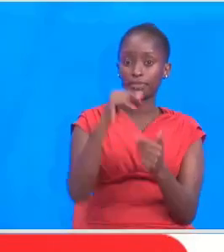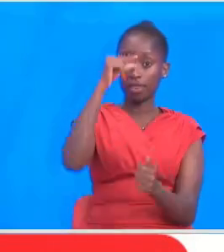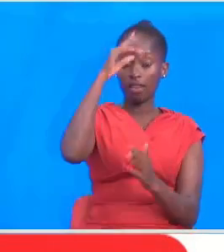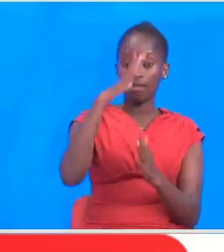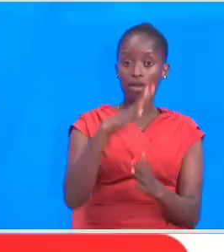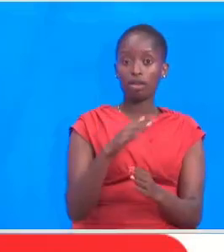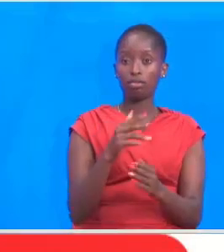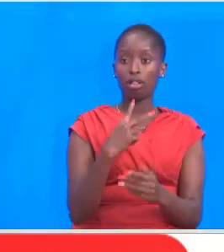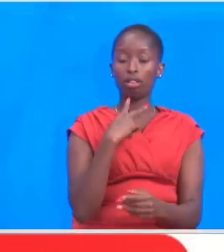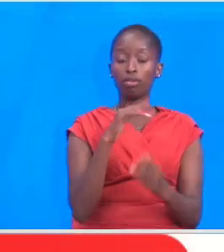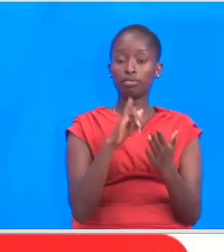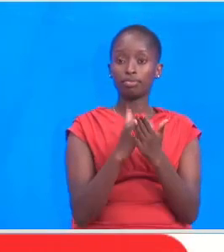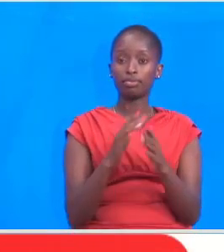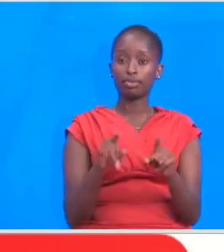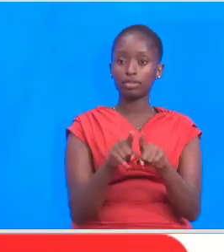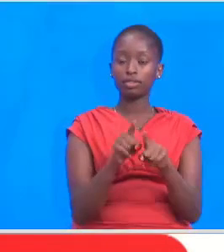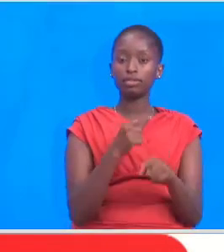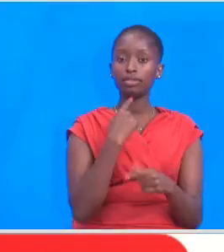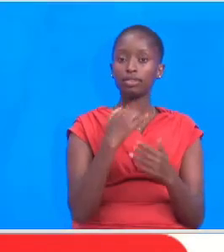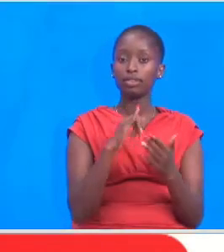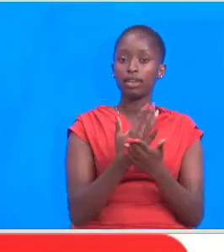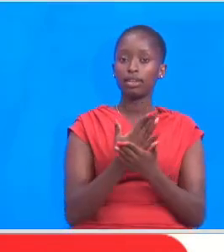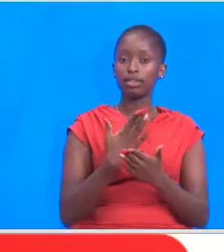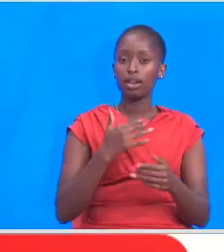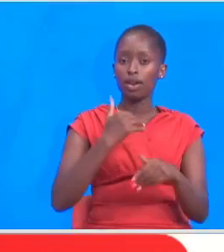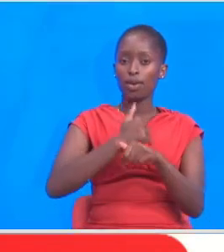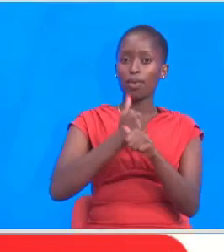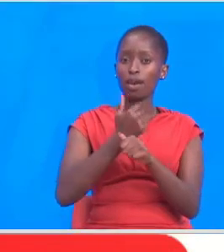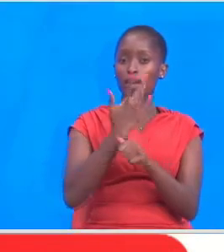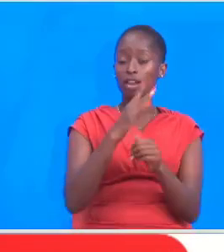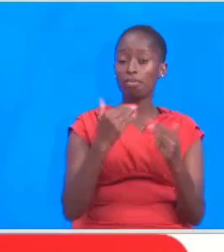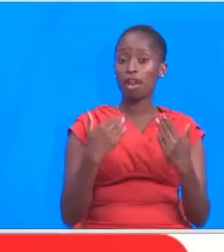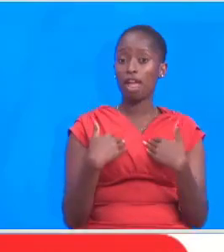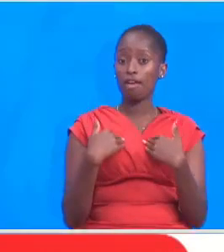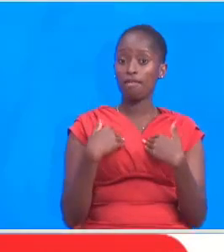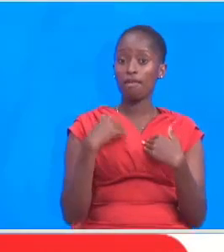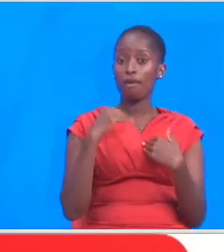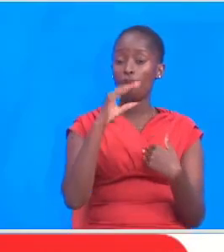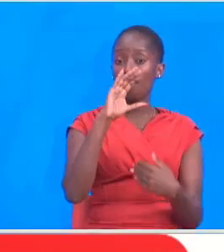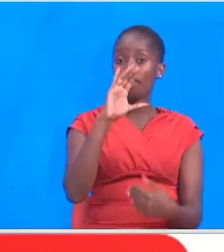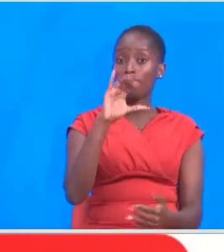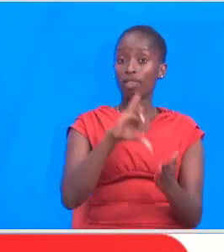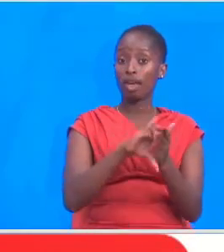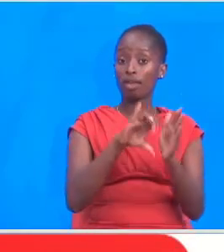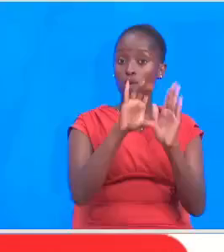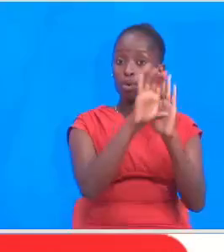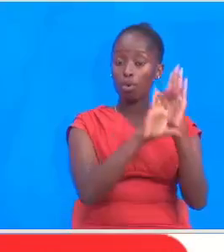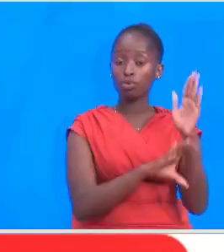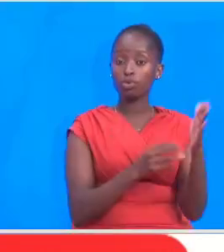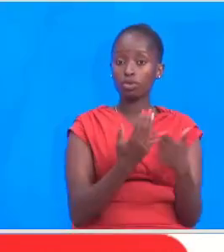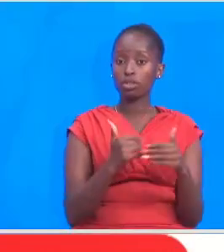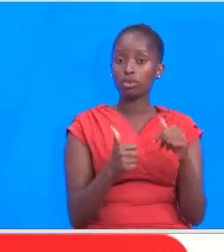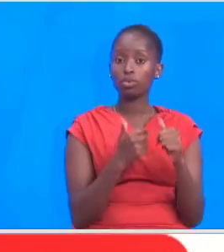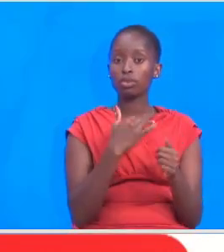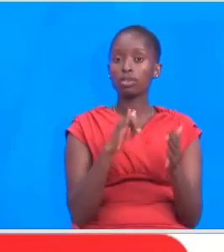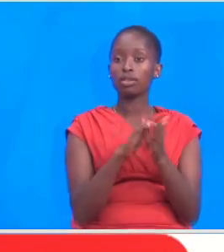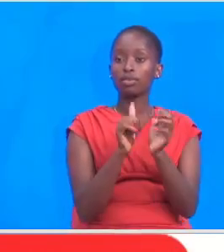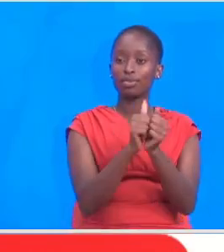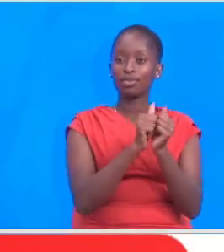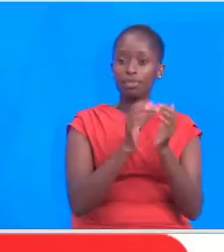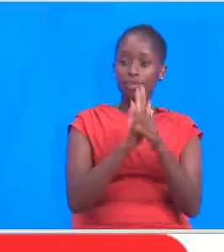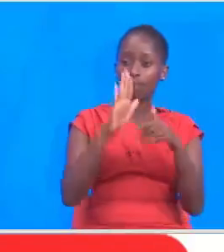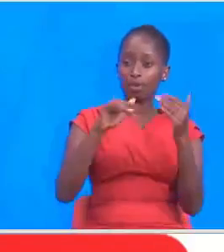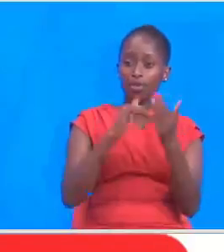while arguing the Senate's role as a quasi-judicial body during the impeachment process is not in harmony with its